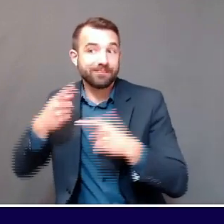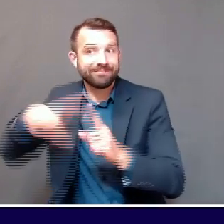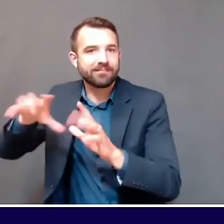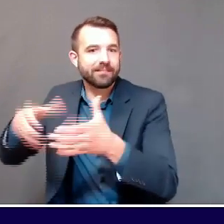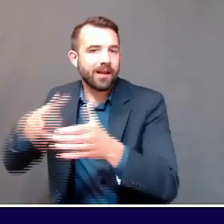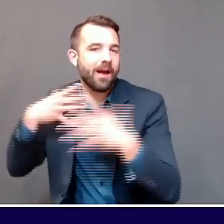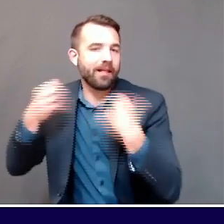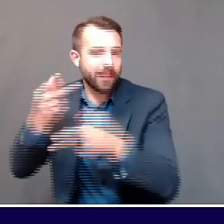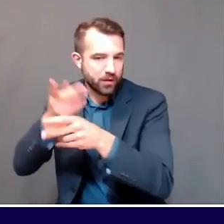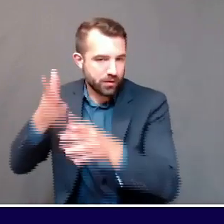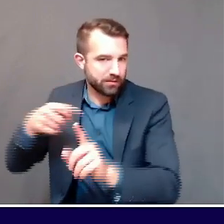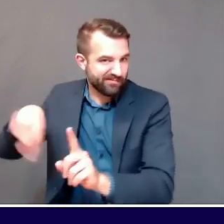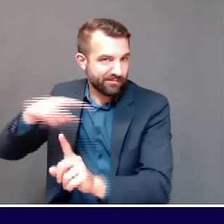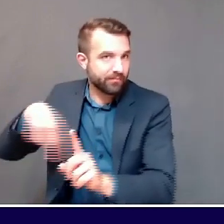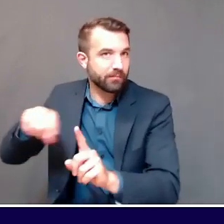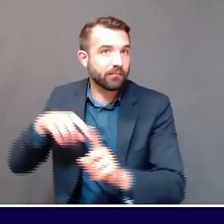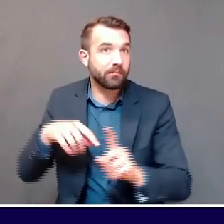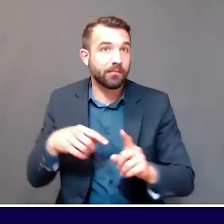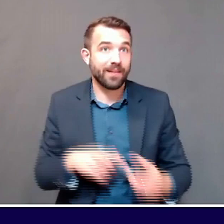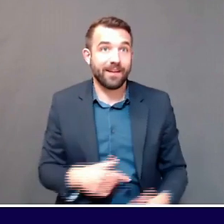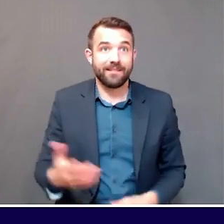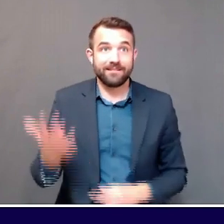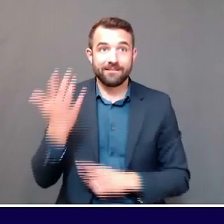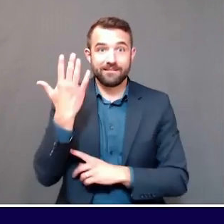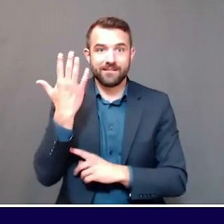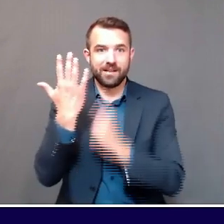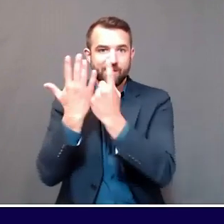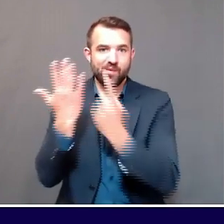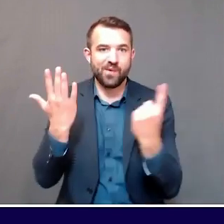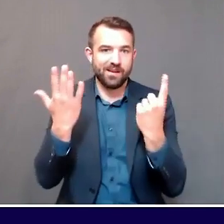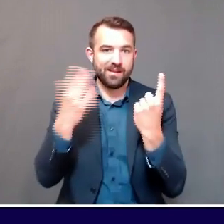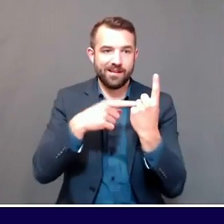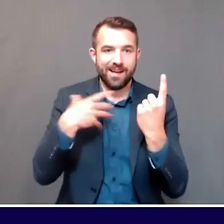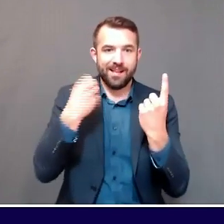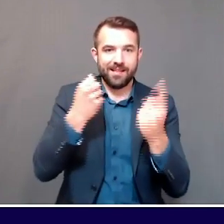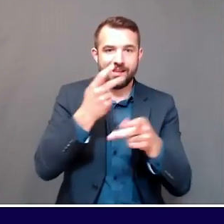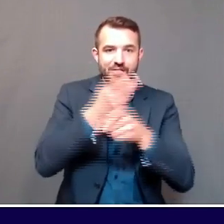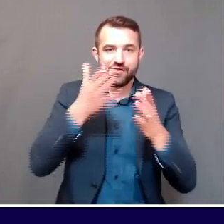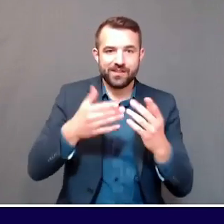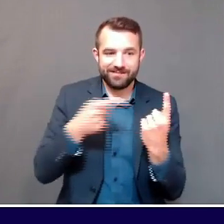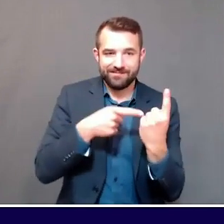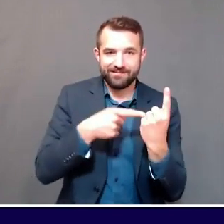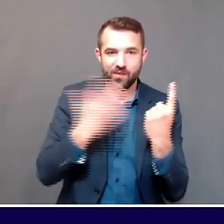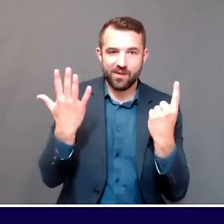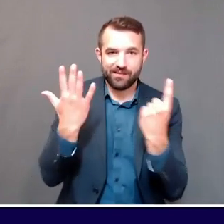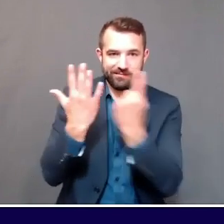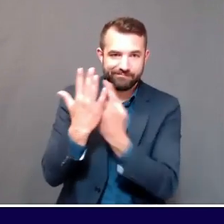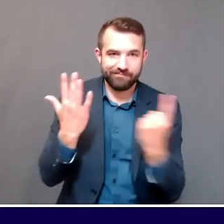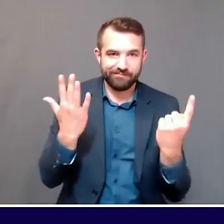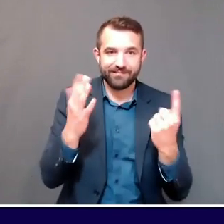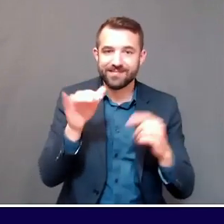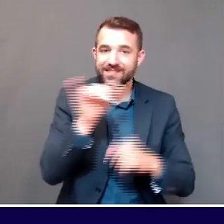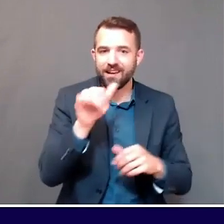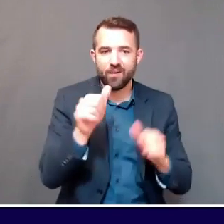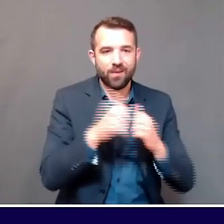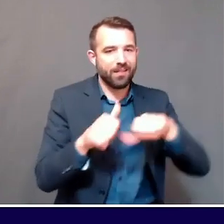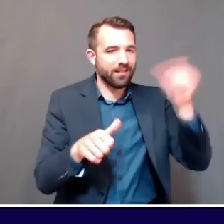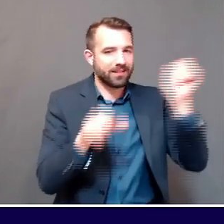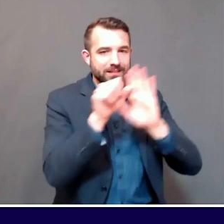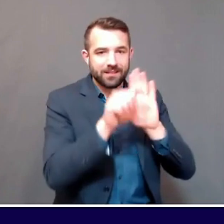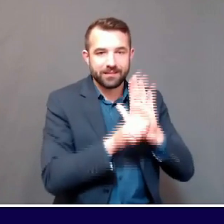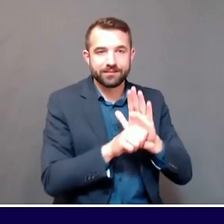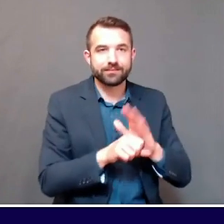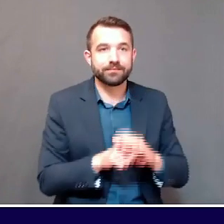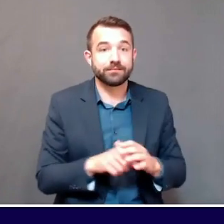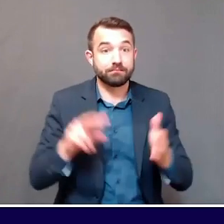say about 1 in 5 cases. That number still remains incredibly high,